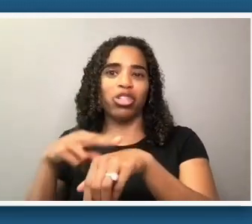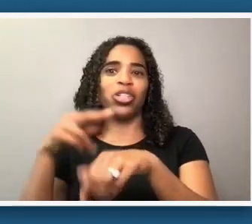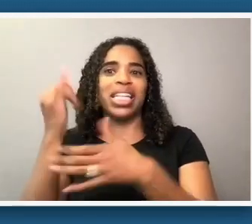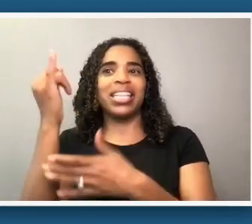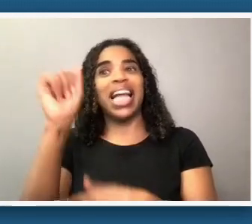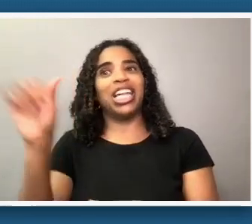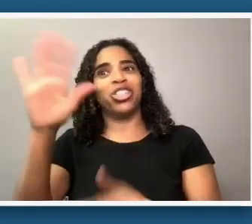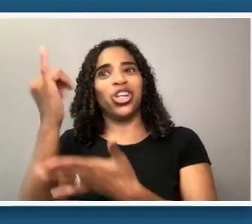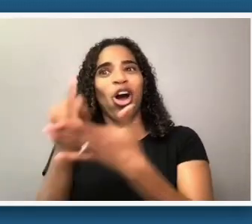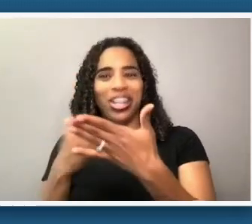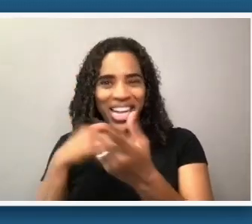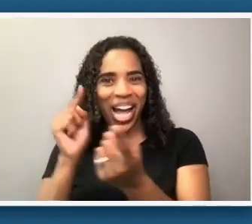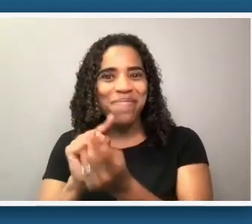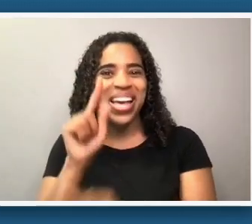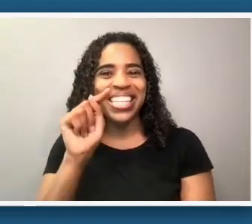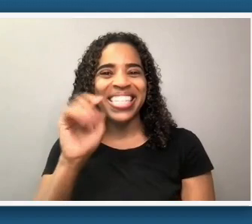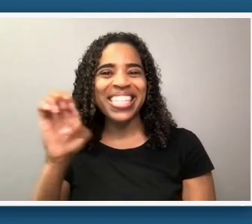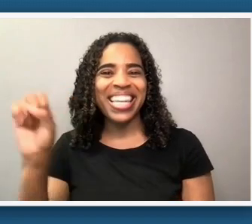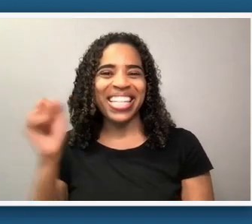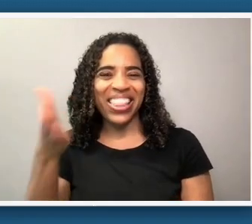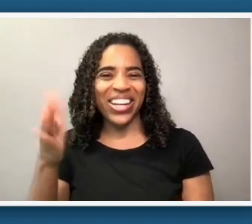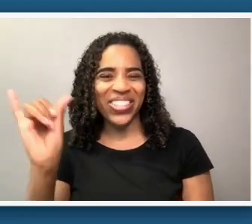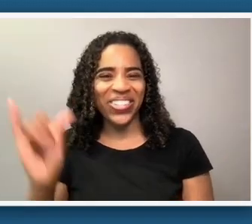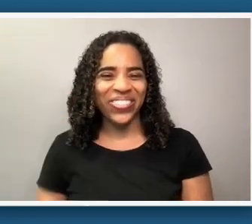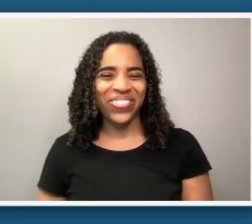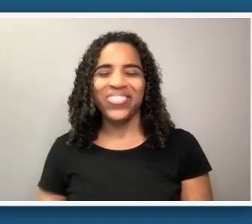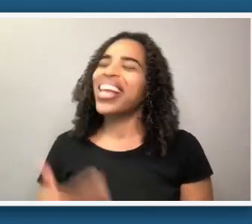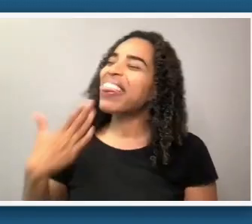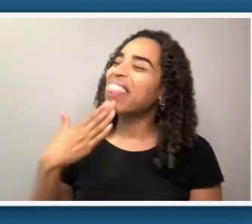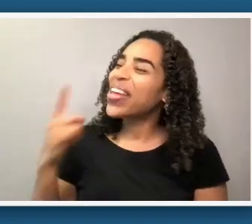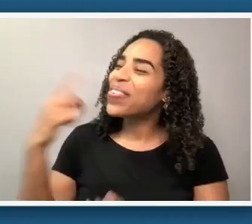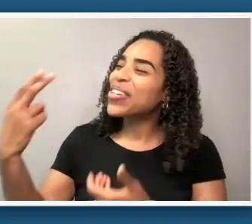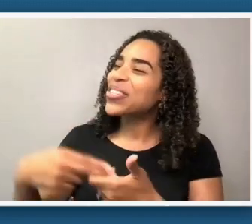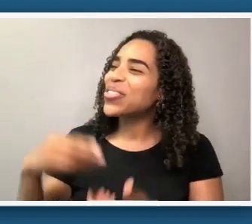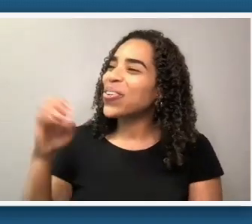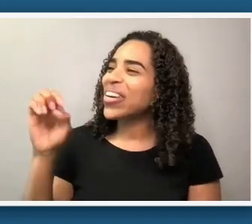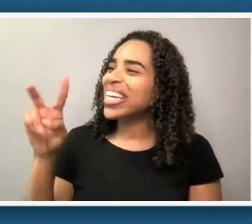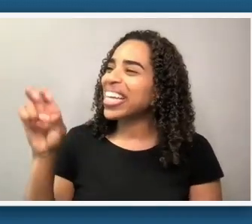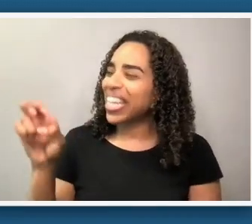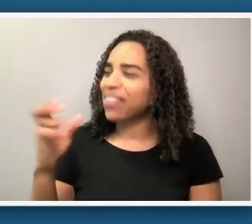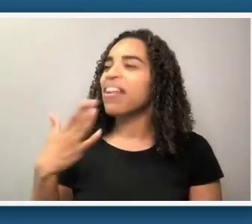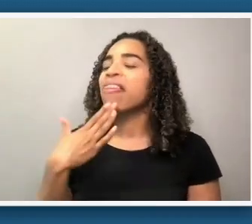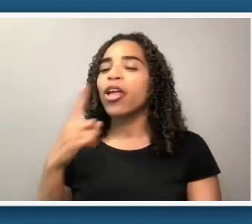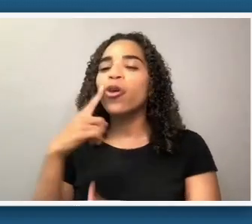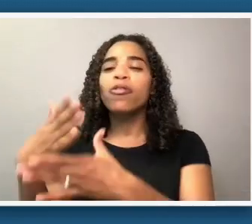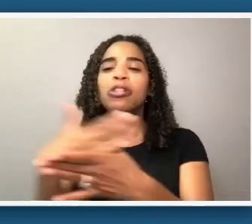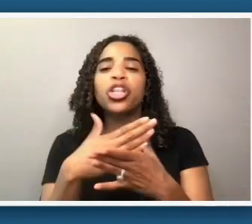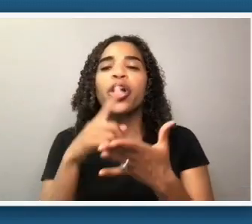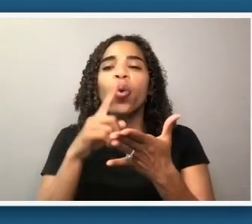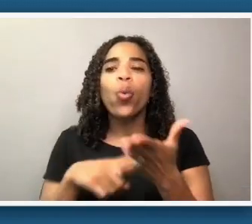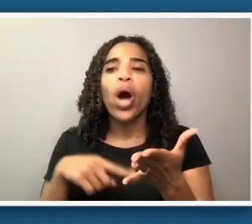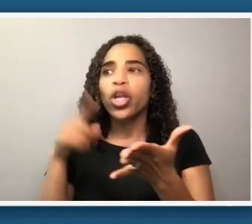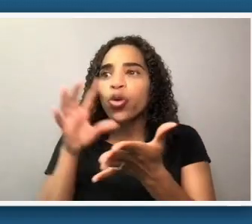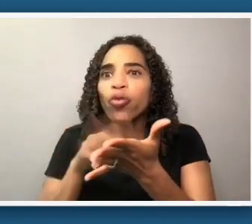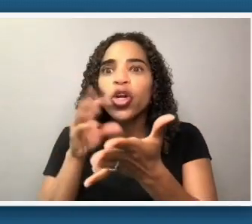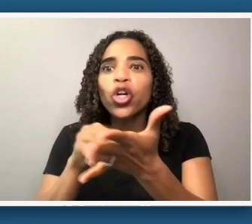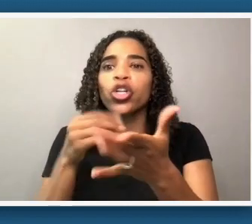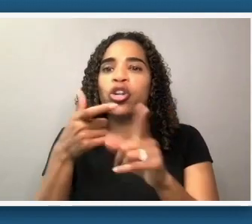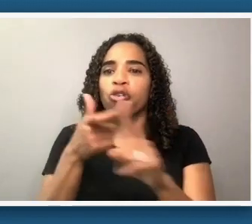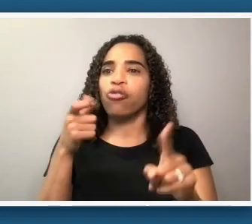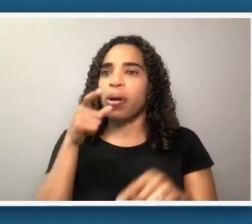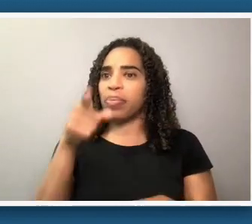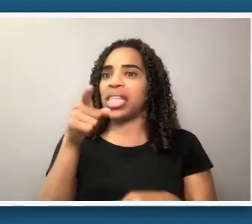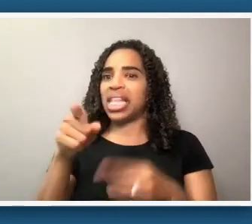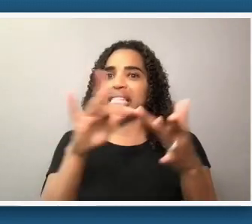Tess. Eve, I'm so glad that you could join us today and share some of the ways that you've been using digital museum resources with